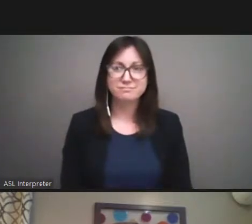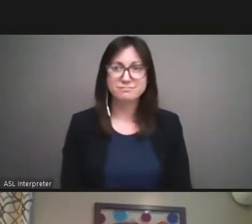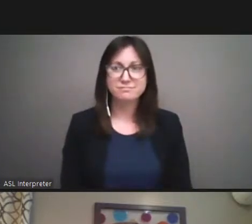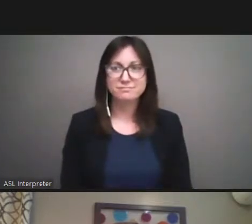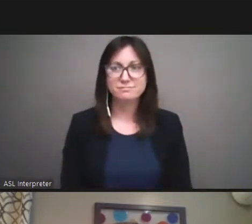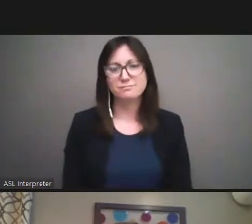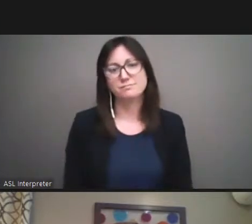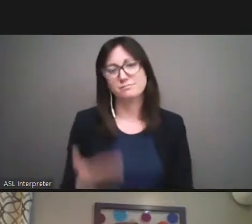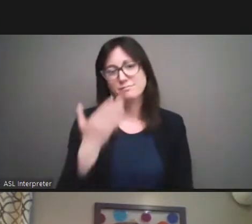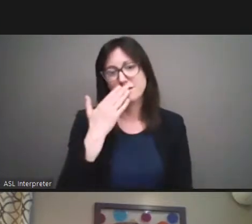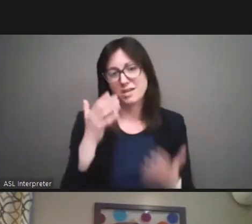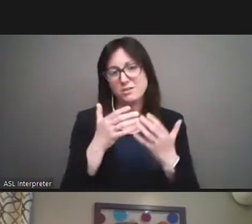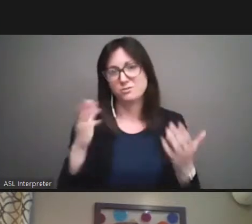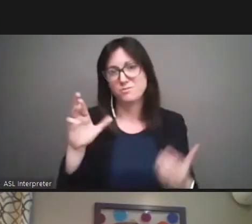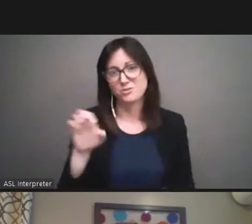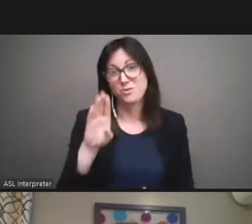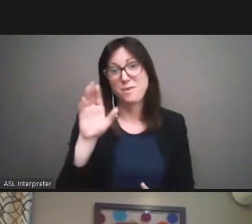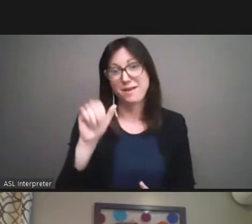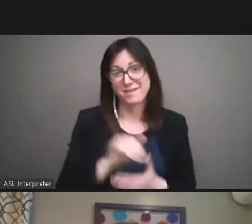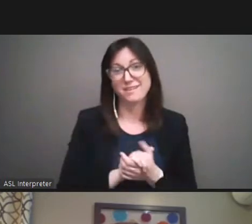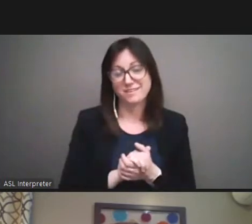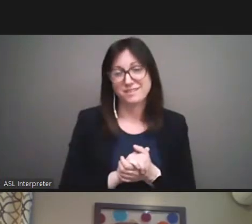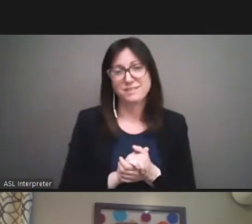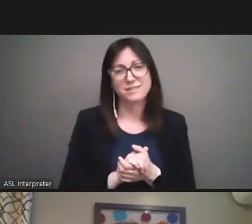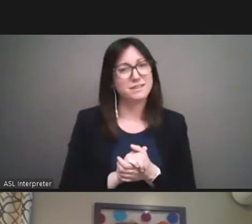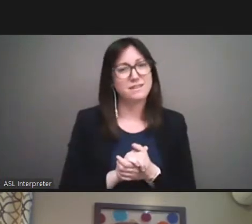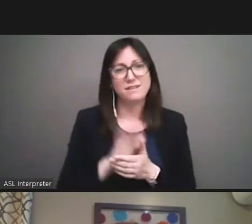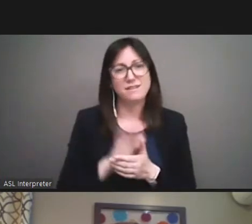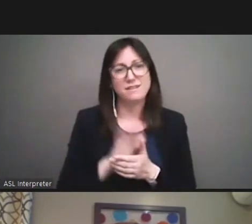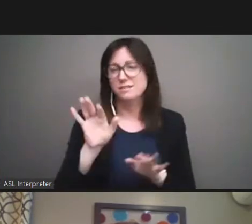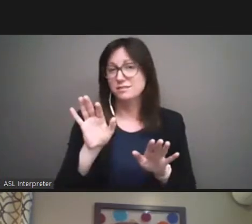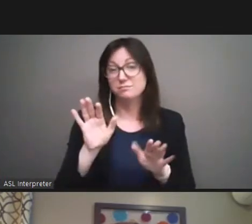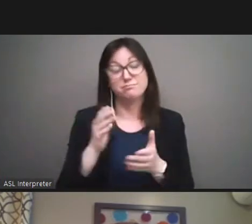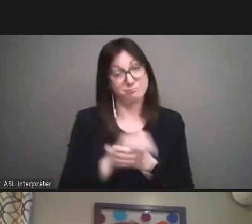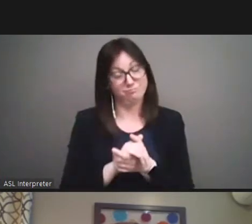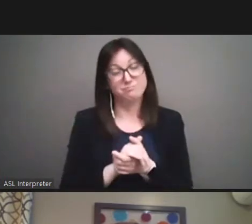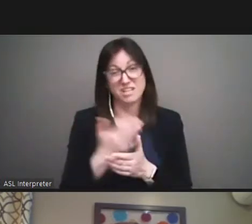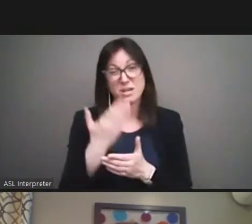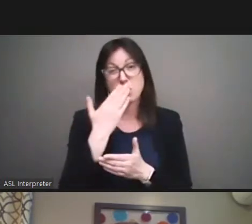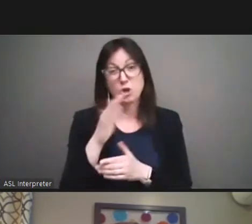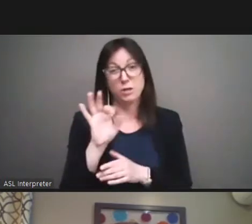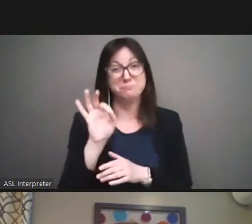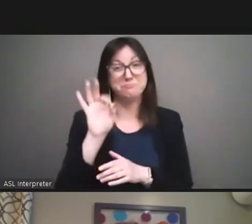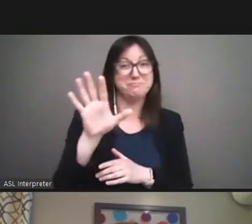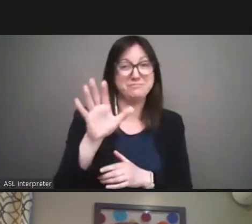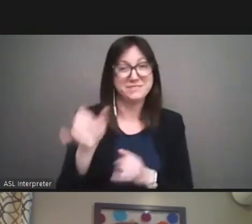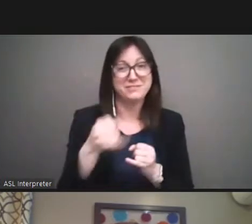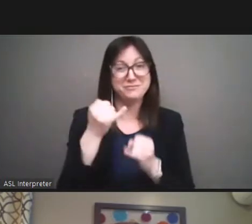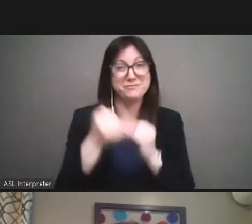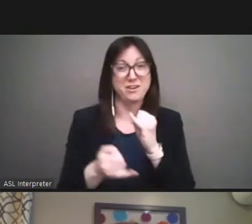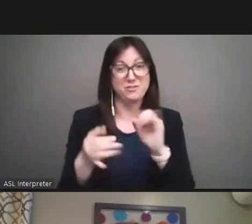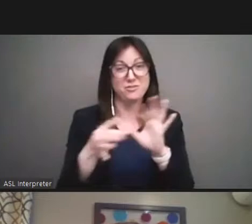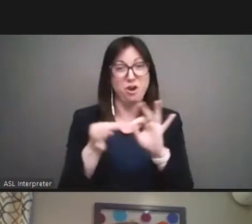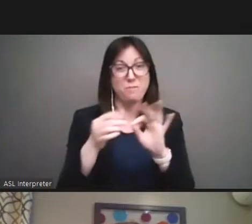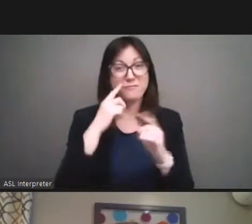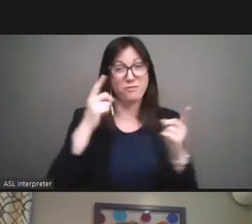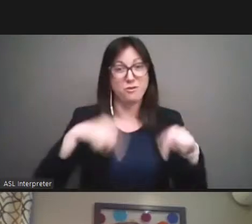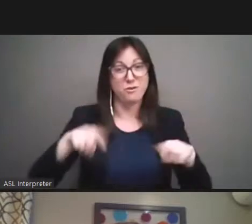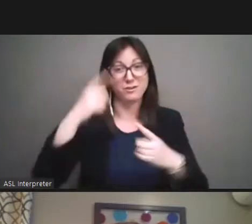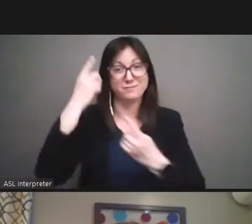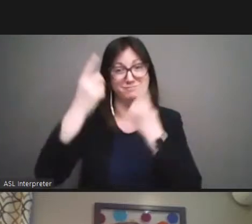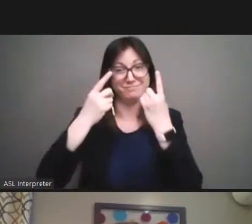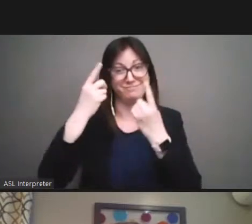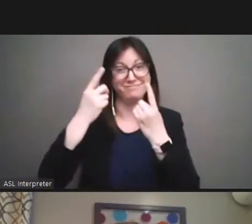Rebecca, that is such, I think, an incredible question and thought to end this Blue Chair chat